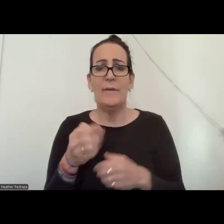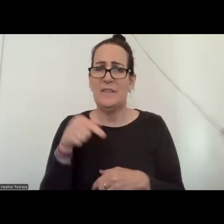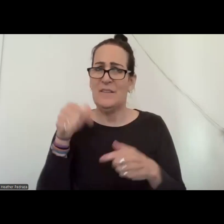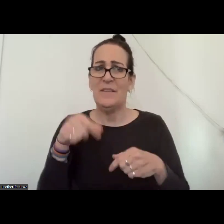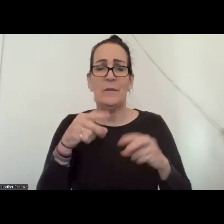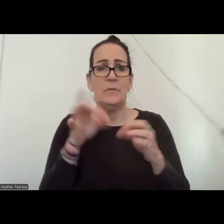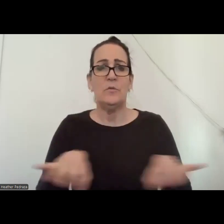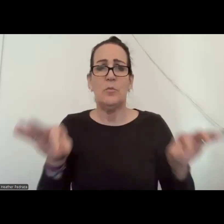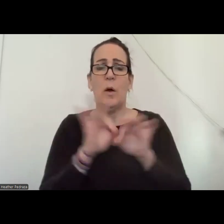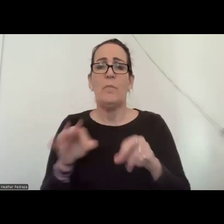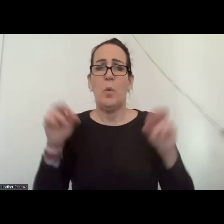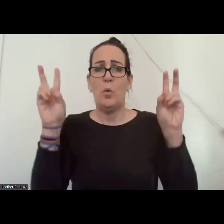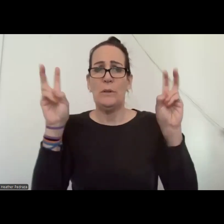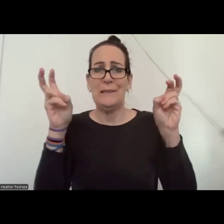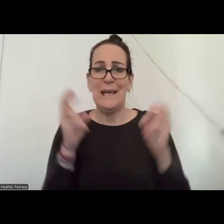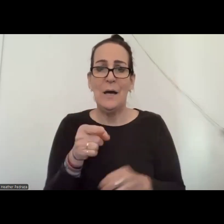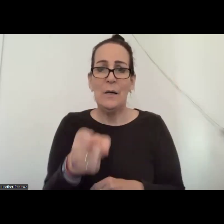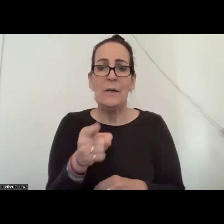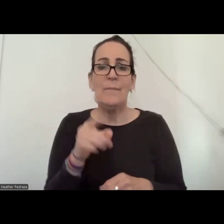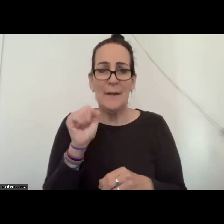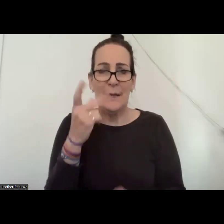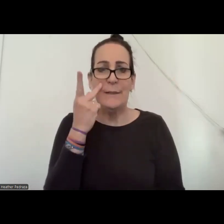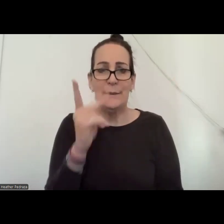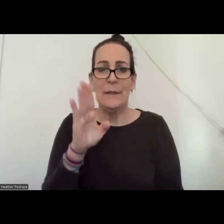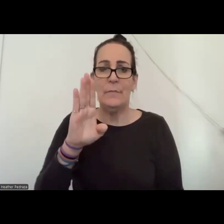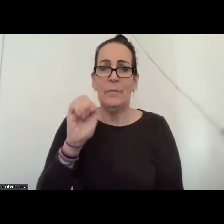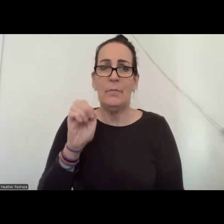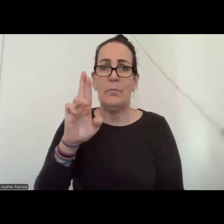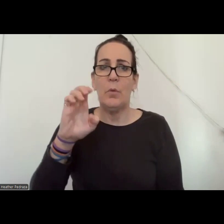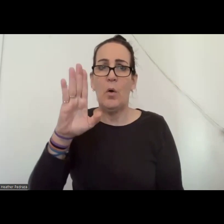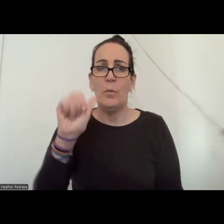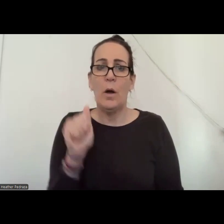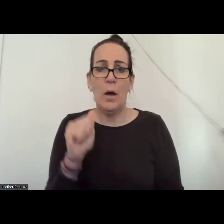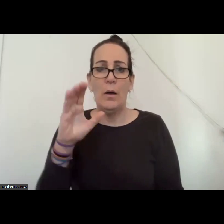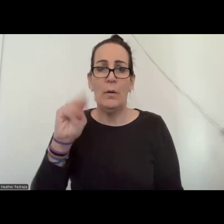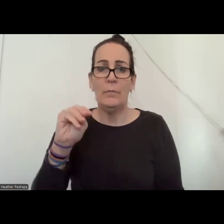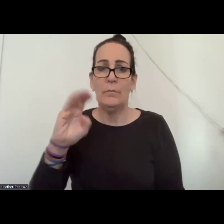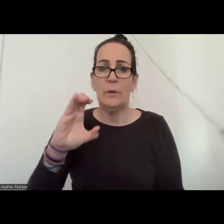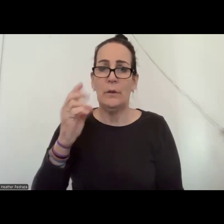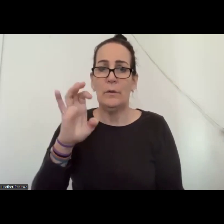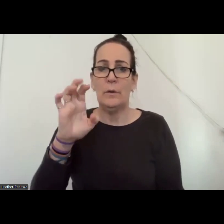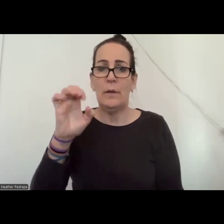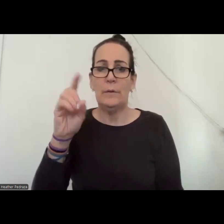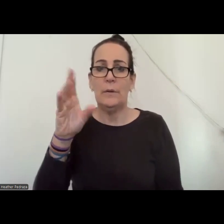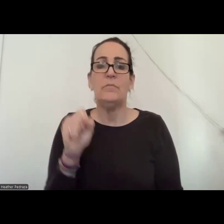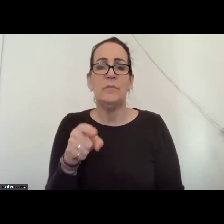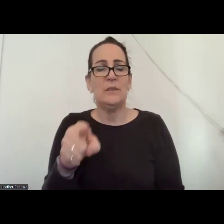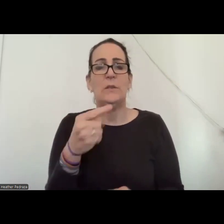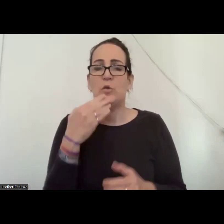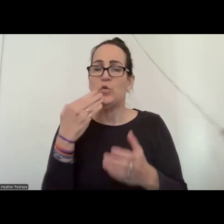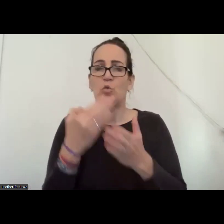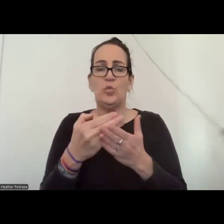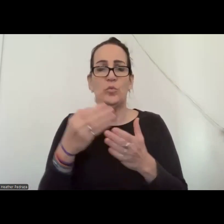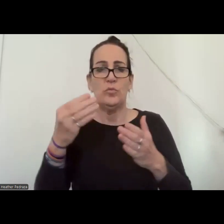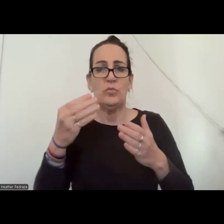in my view on my screen right now. Barbara's been a huge advocate and champion for meeting